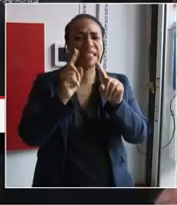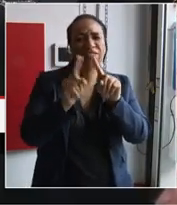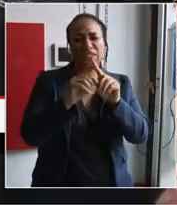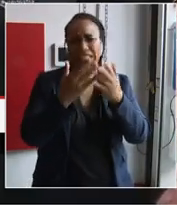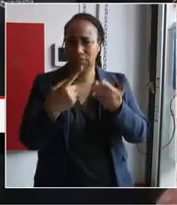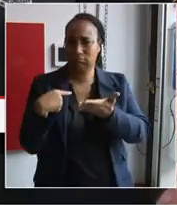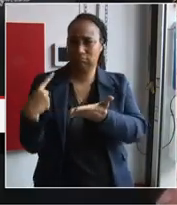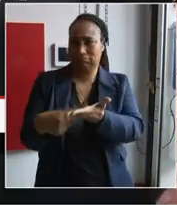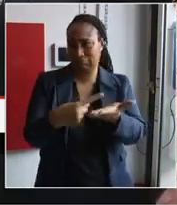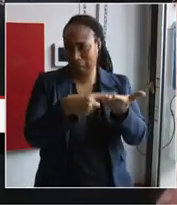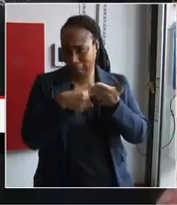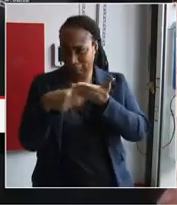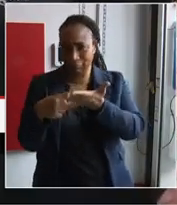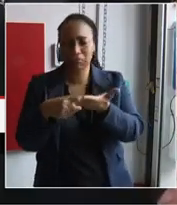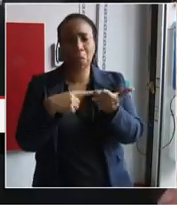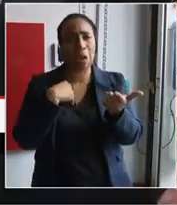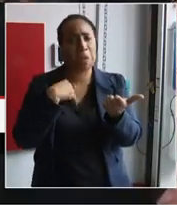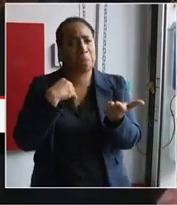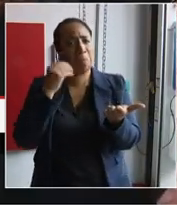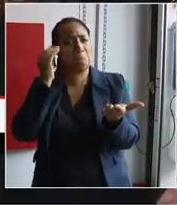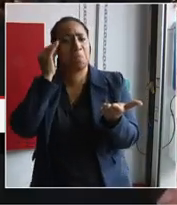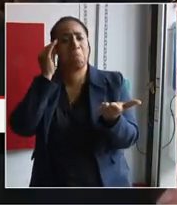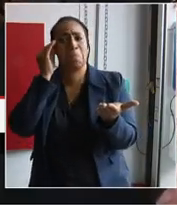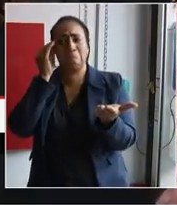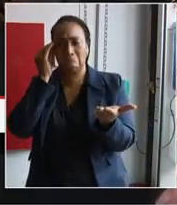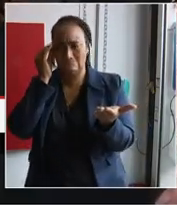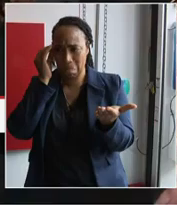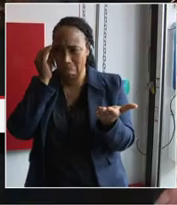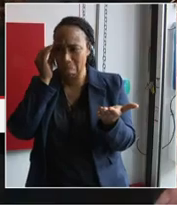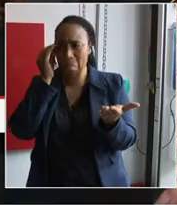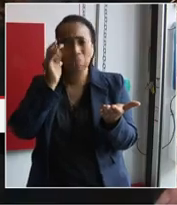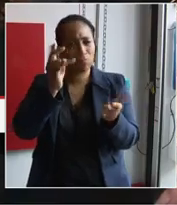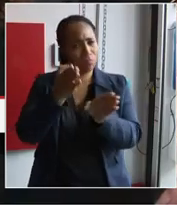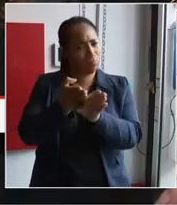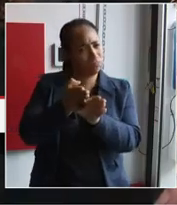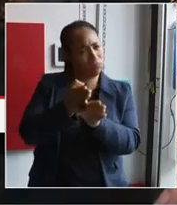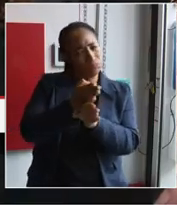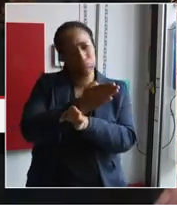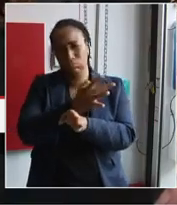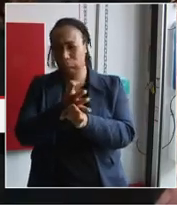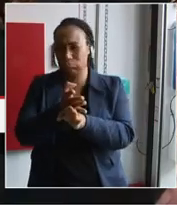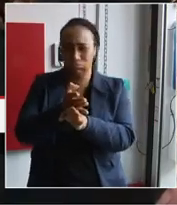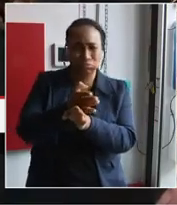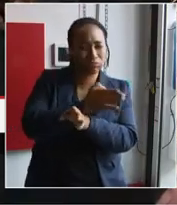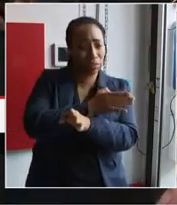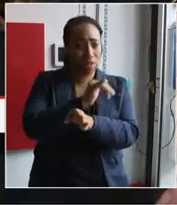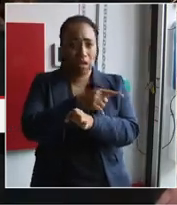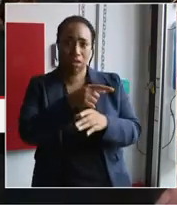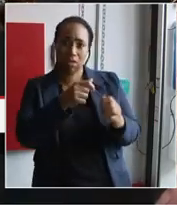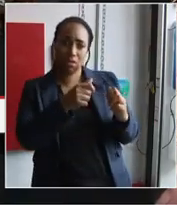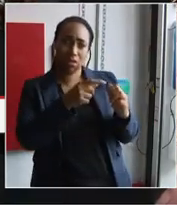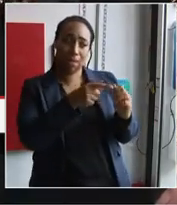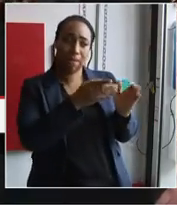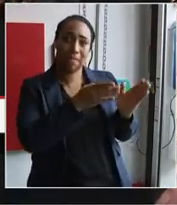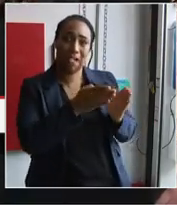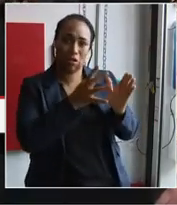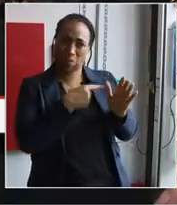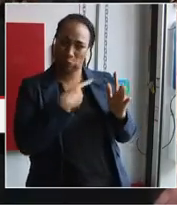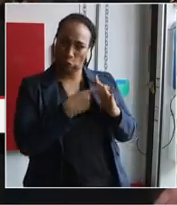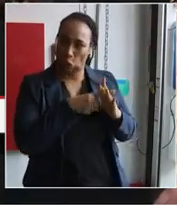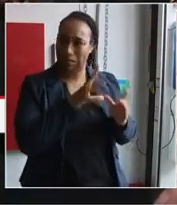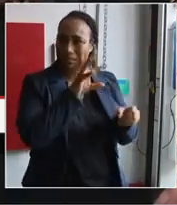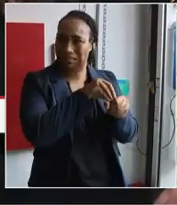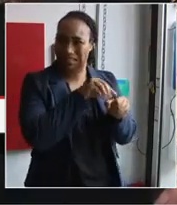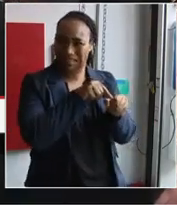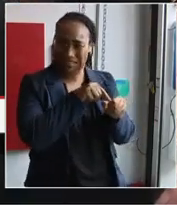preliminary stages of planning, and we'll come back to them as plans are, shore up. When do you expect you might have a proposal that you can